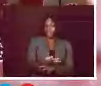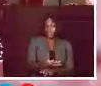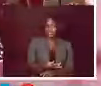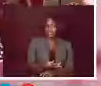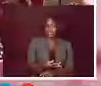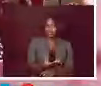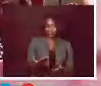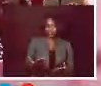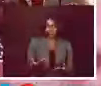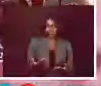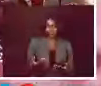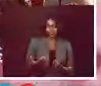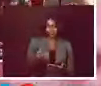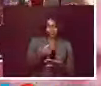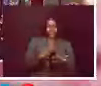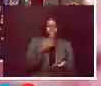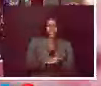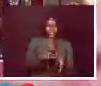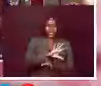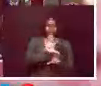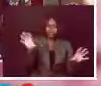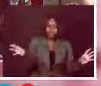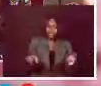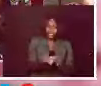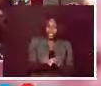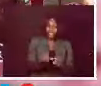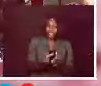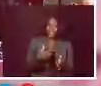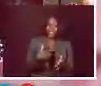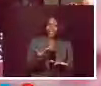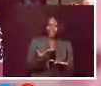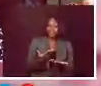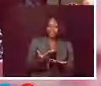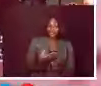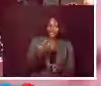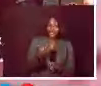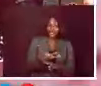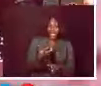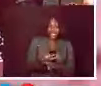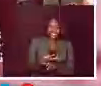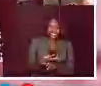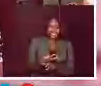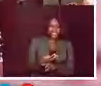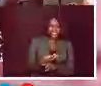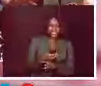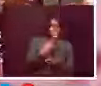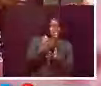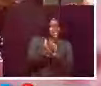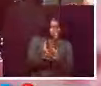he made that you put together and strike the balance is never true. That